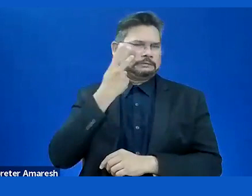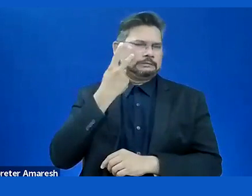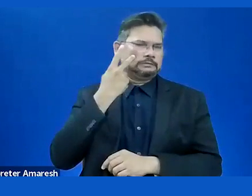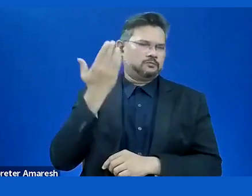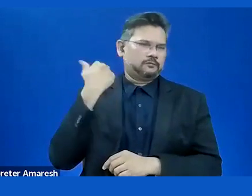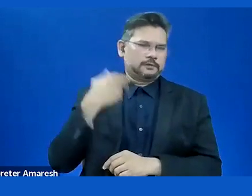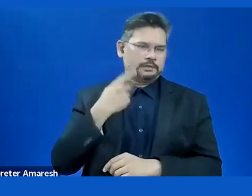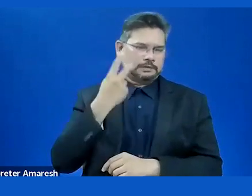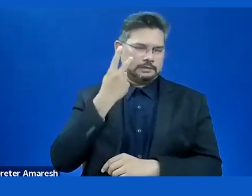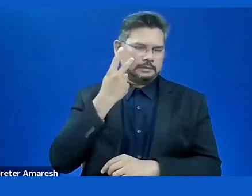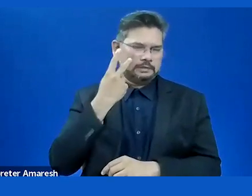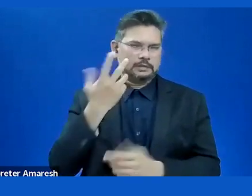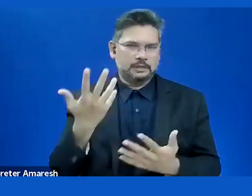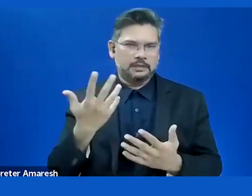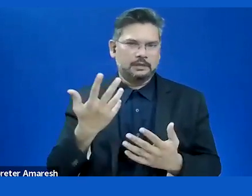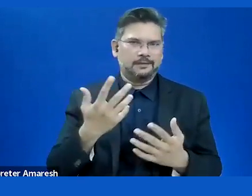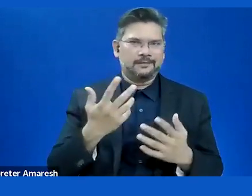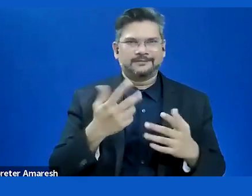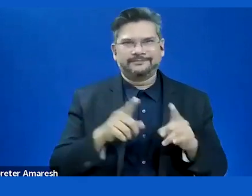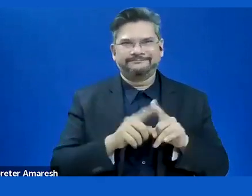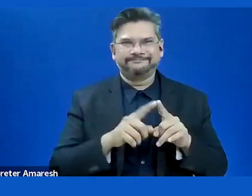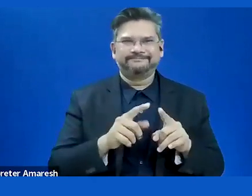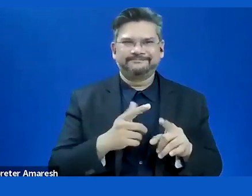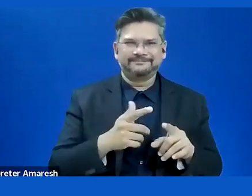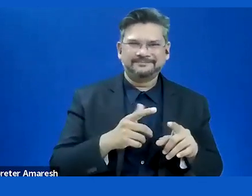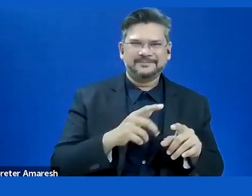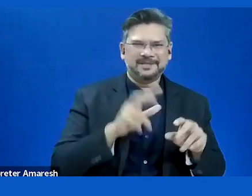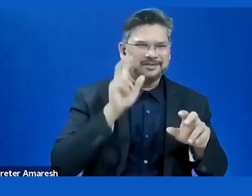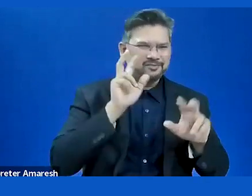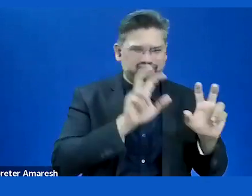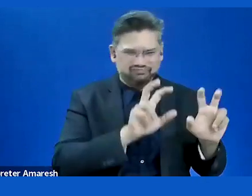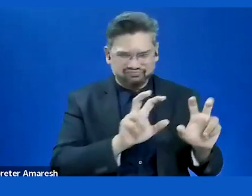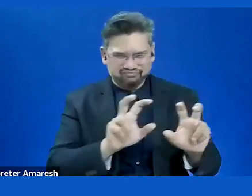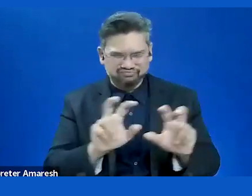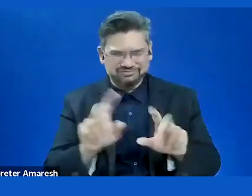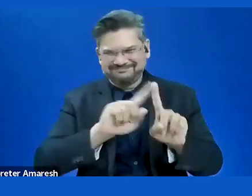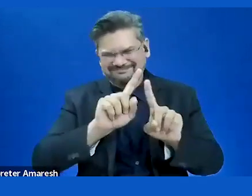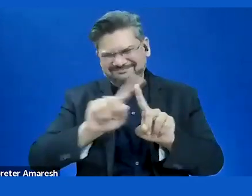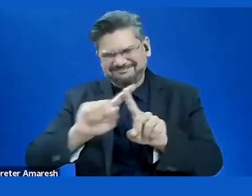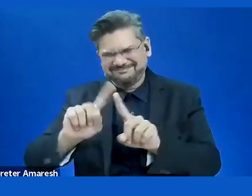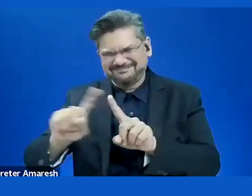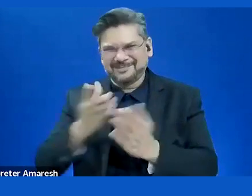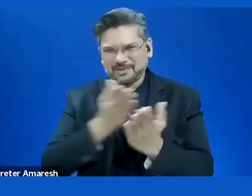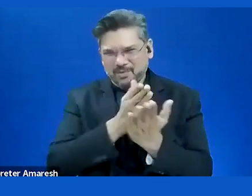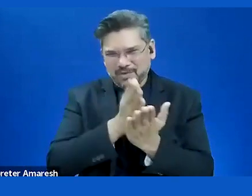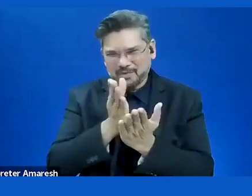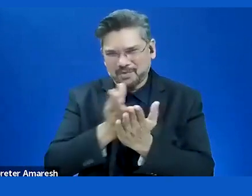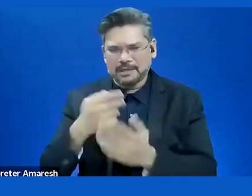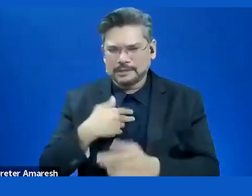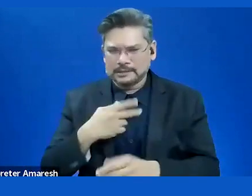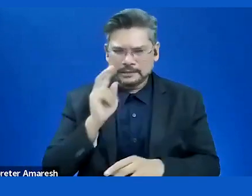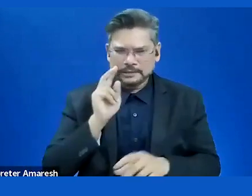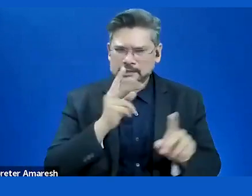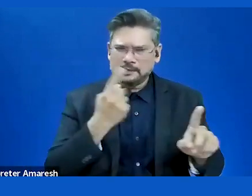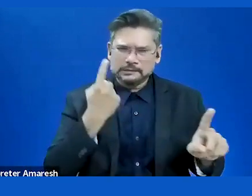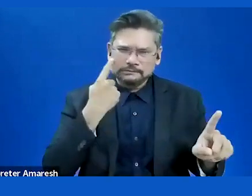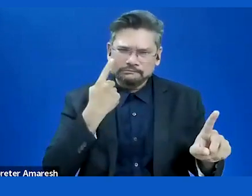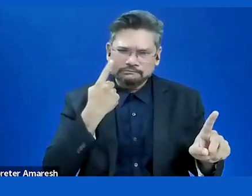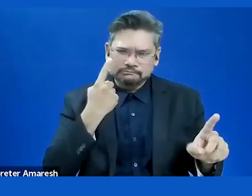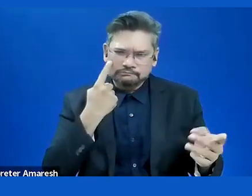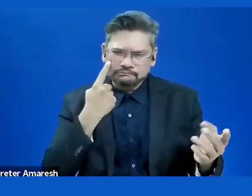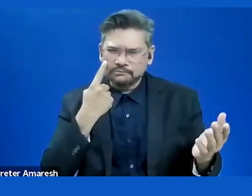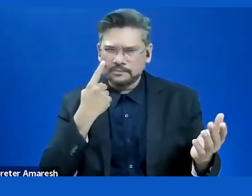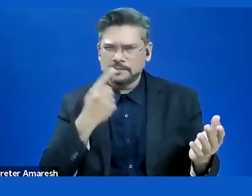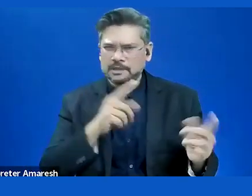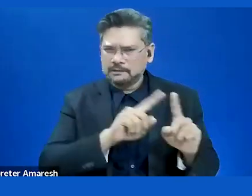just looking all across the monitoring that was done, is possibly comparing on success